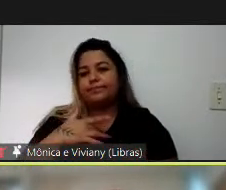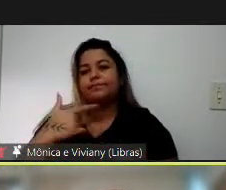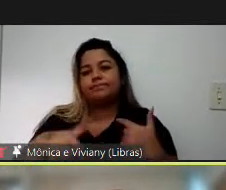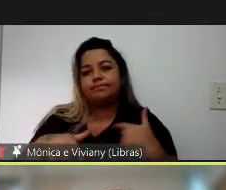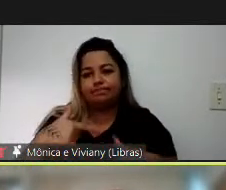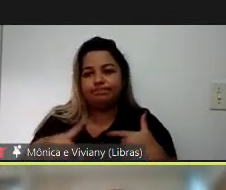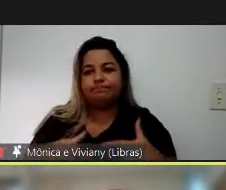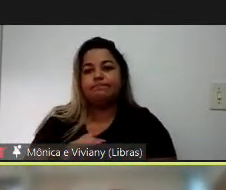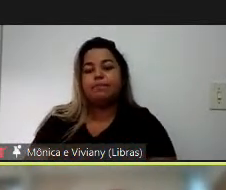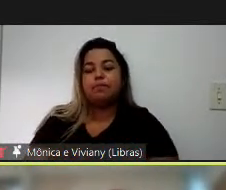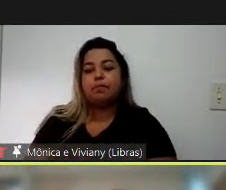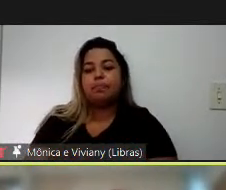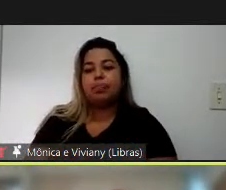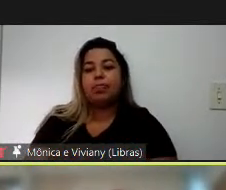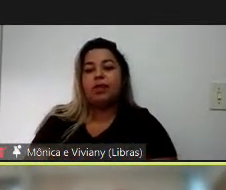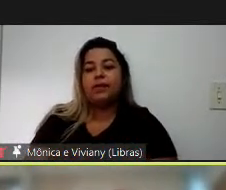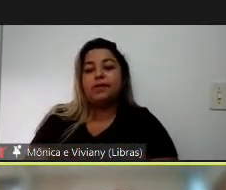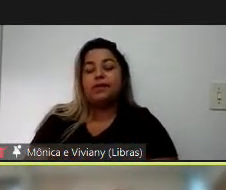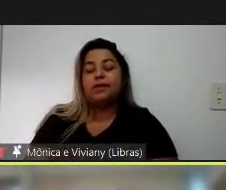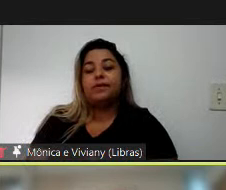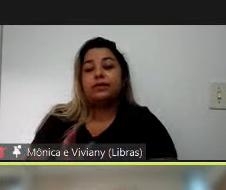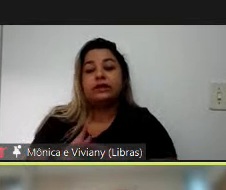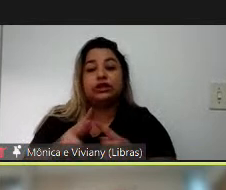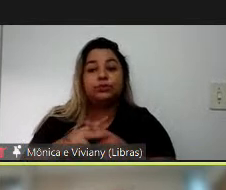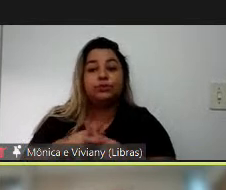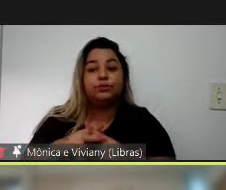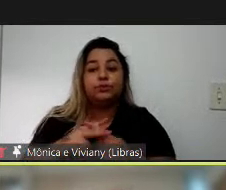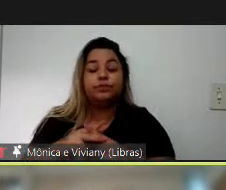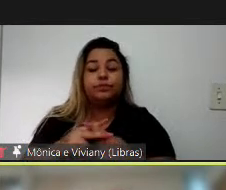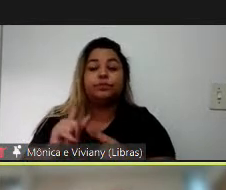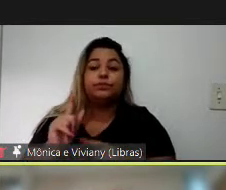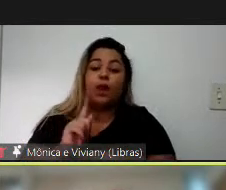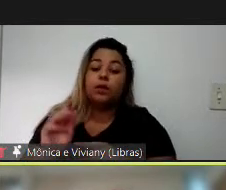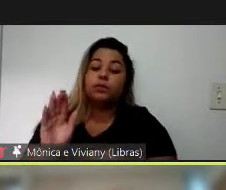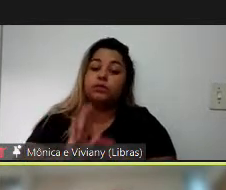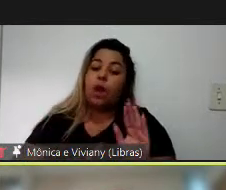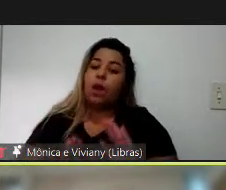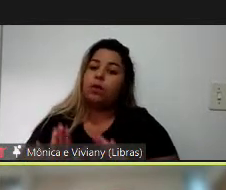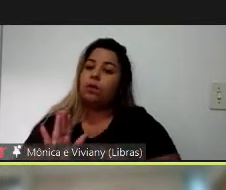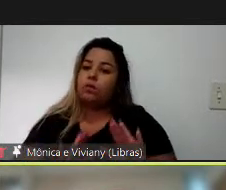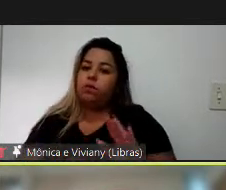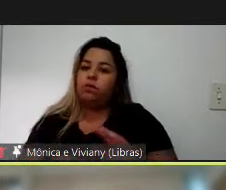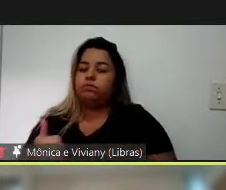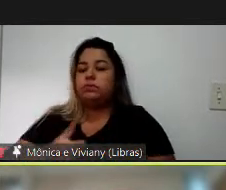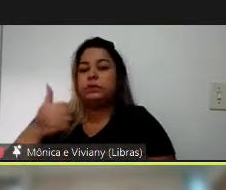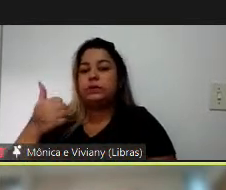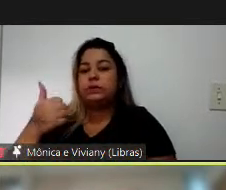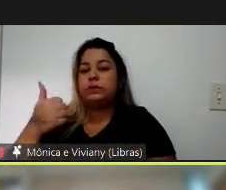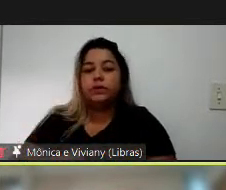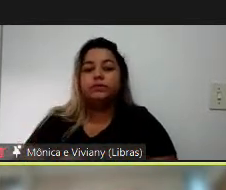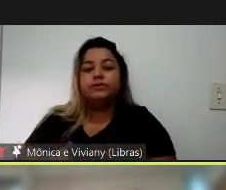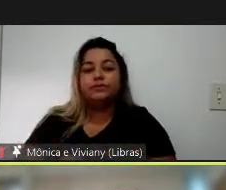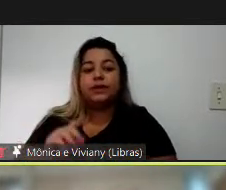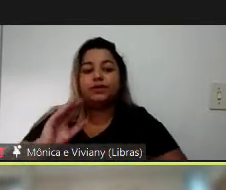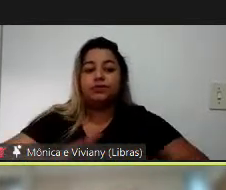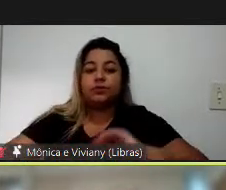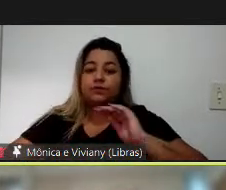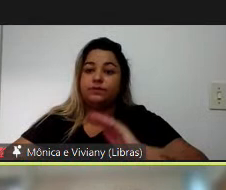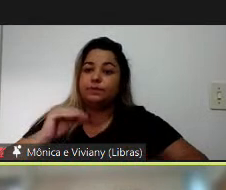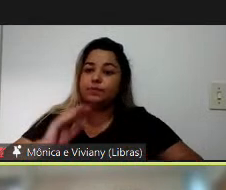inclusive parties of their workers. You use tools for the management of care to create best